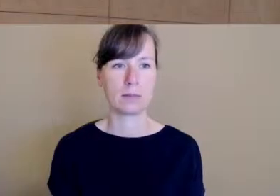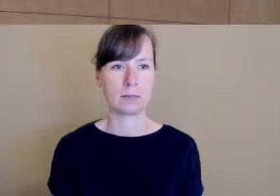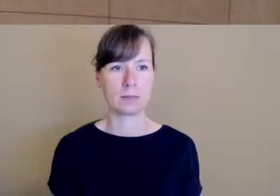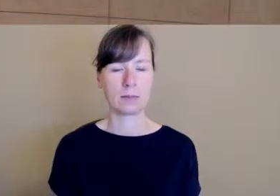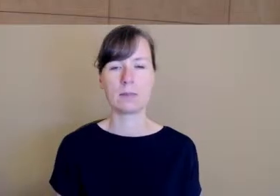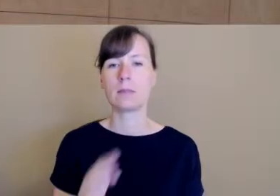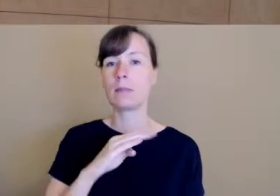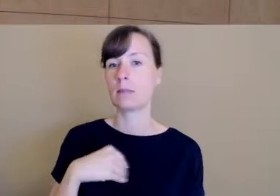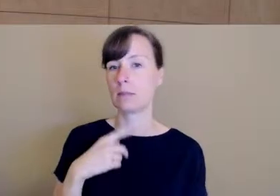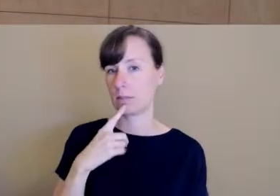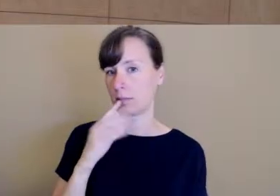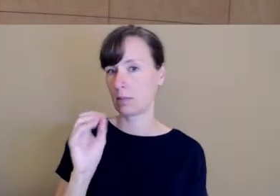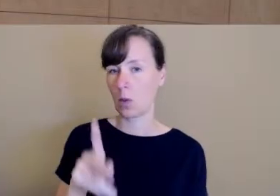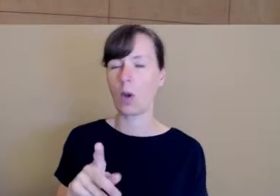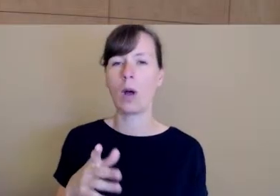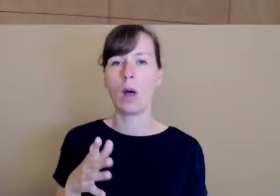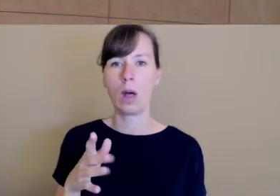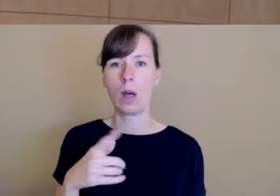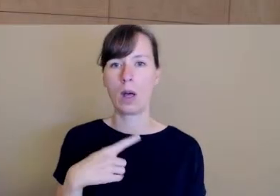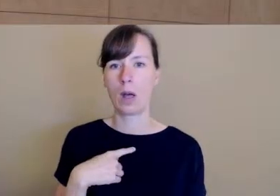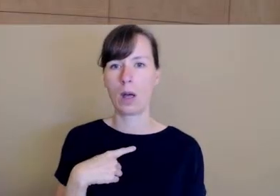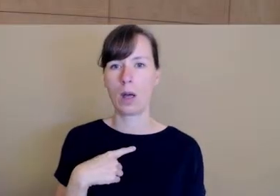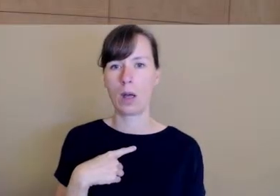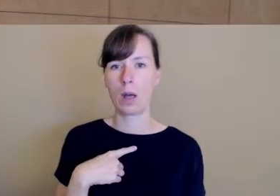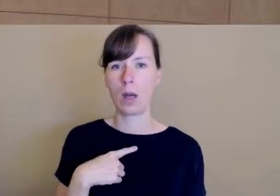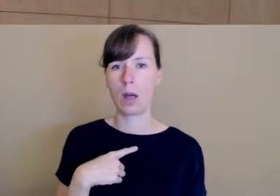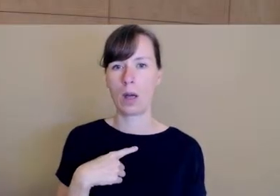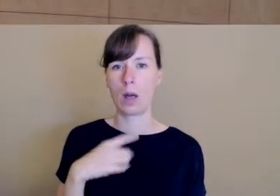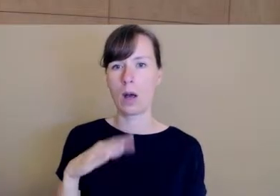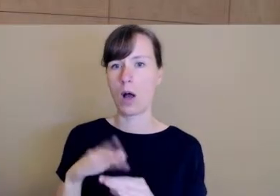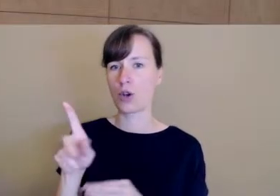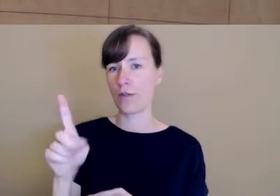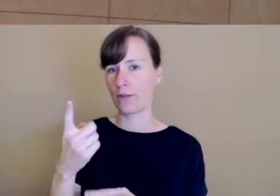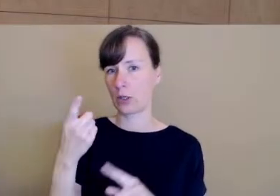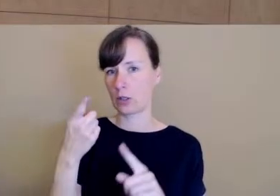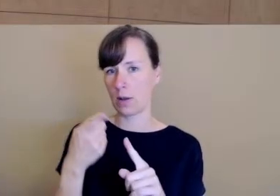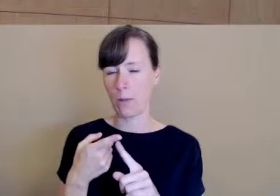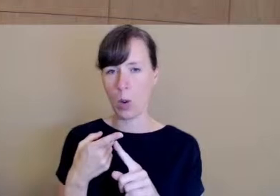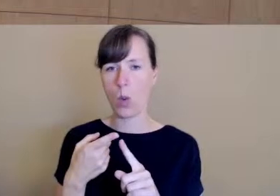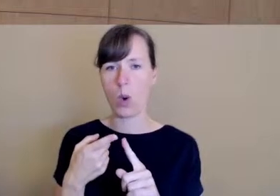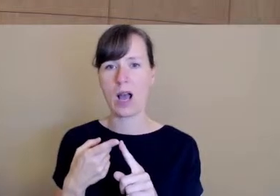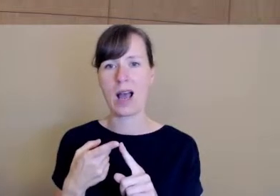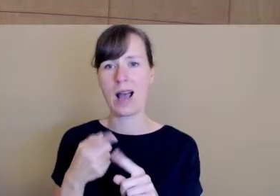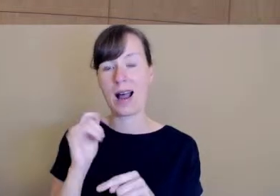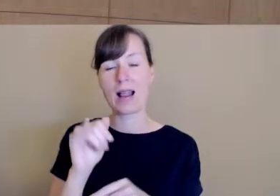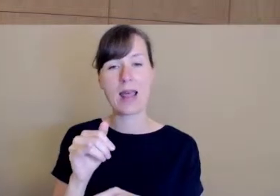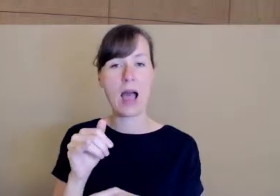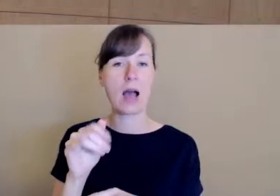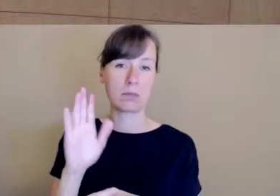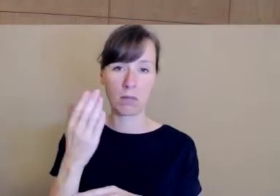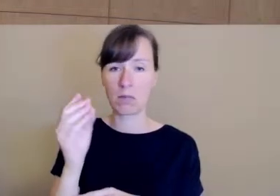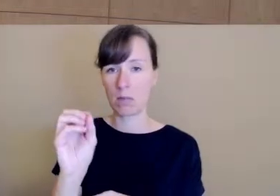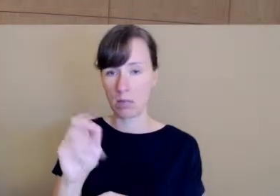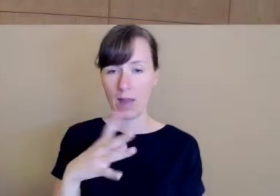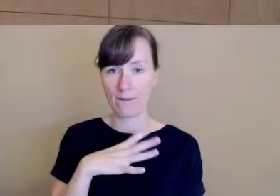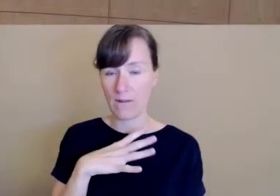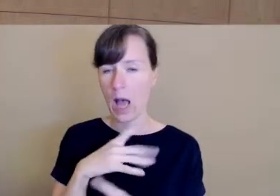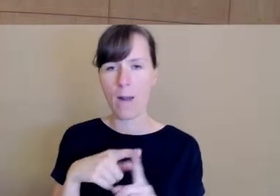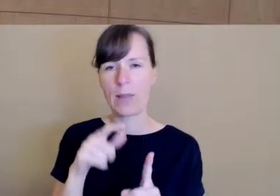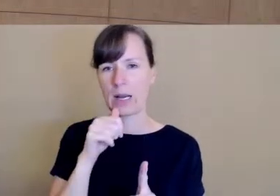Okay. I mean, I will say, just on your first point, that sounds fine, but that's not what it says in the